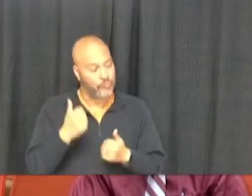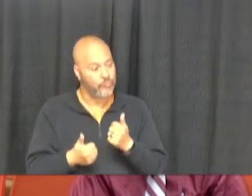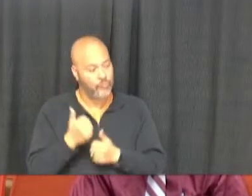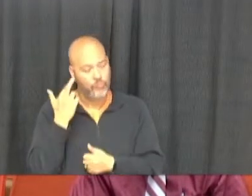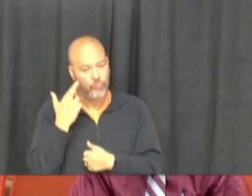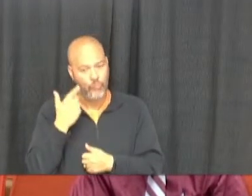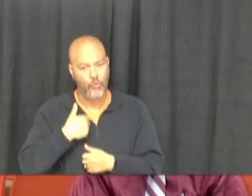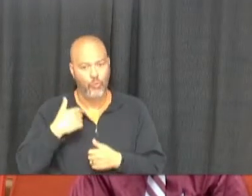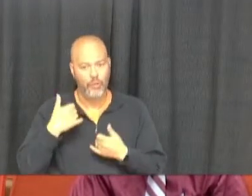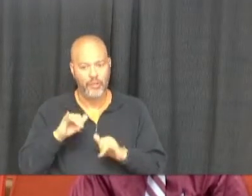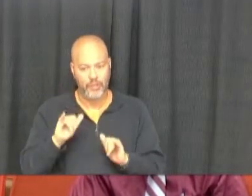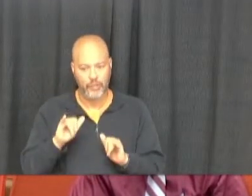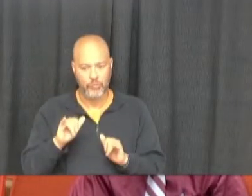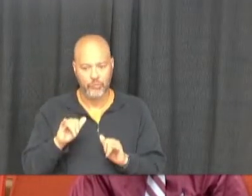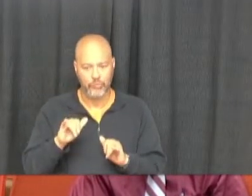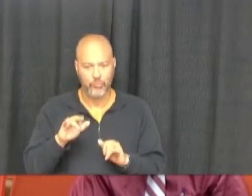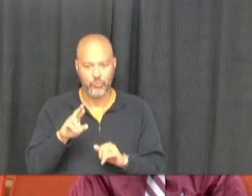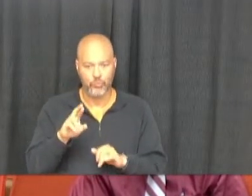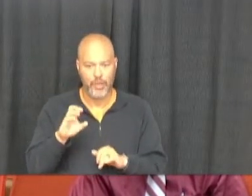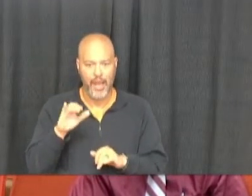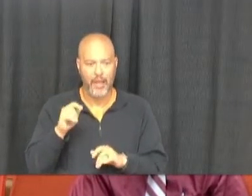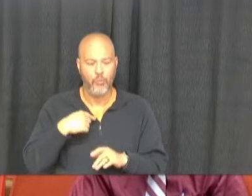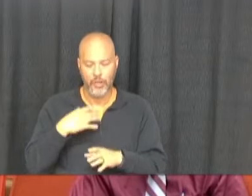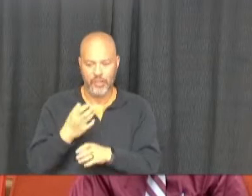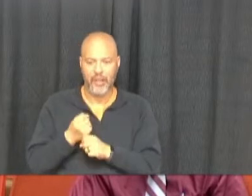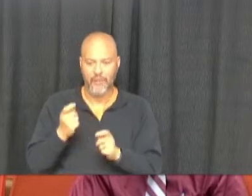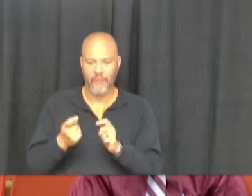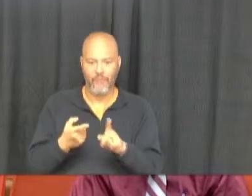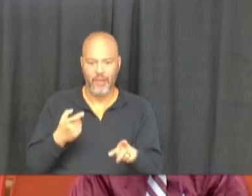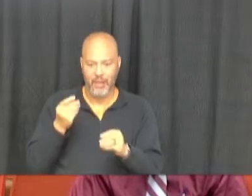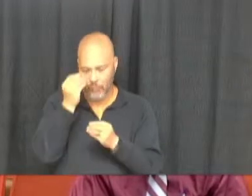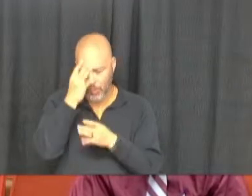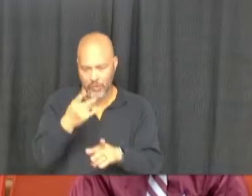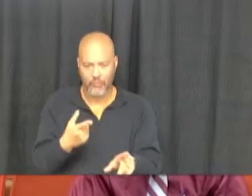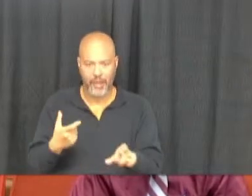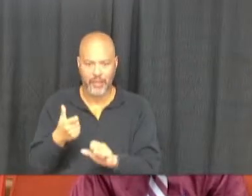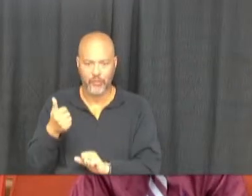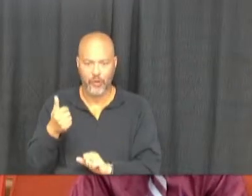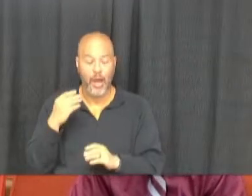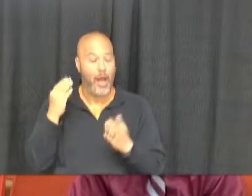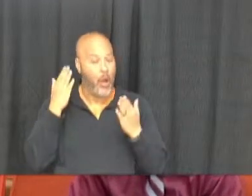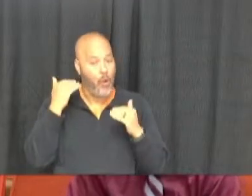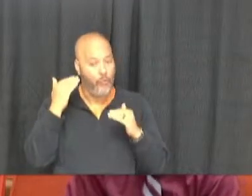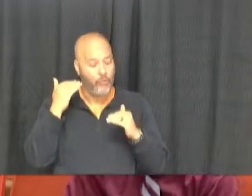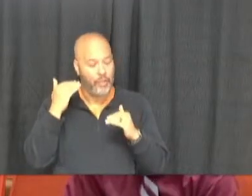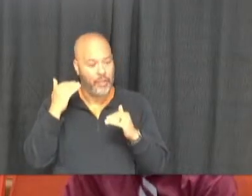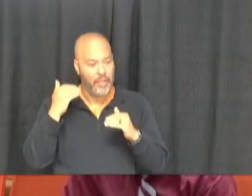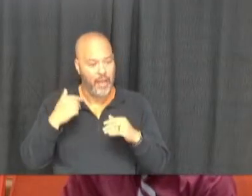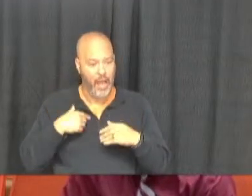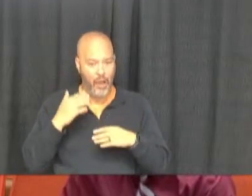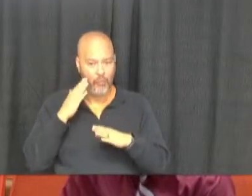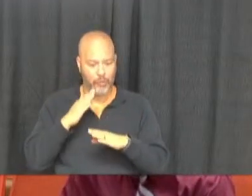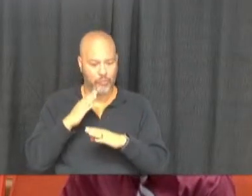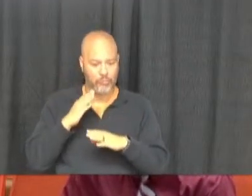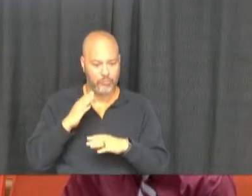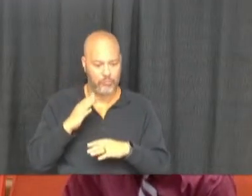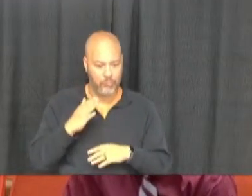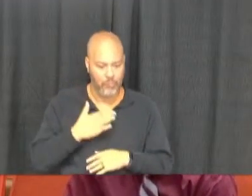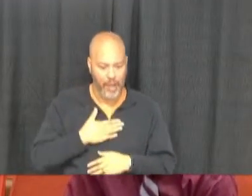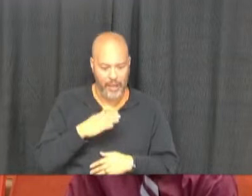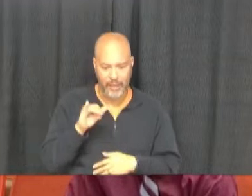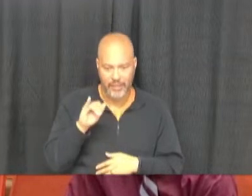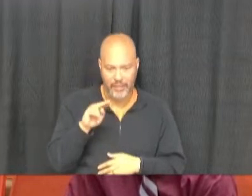part, we're still reacting to crime. We're just getting them quicker, and hopefully a deterrent. My intel